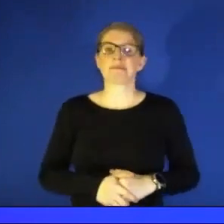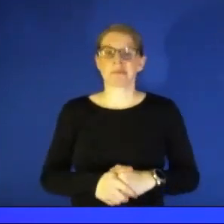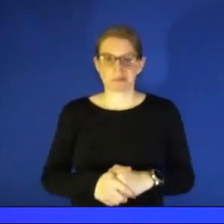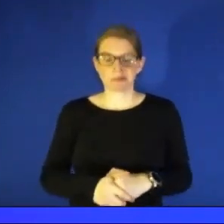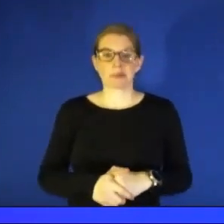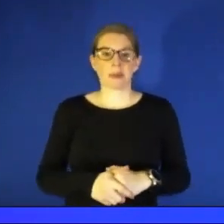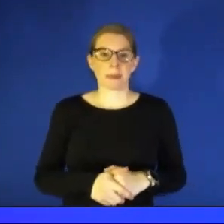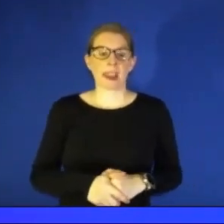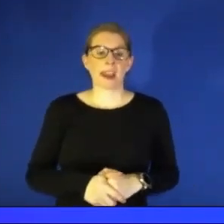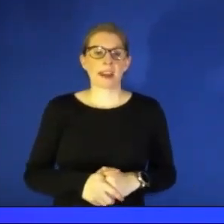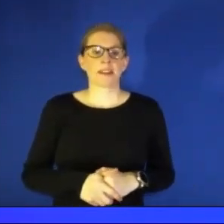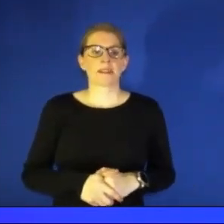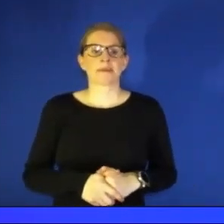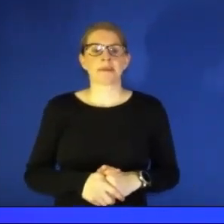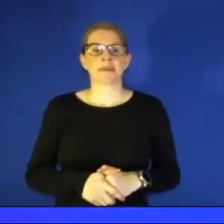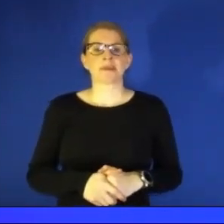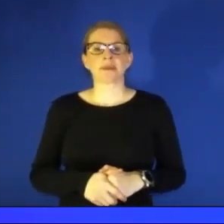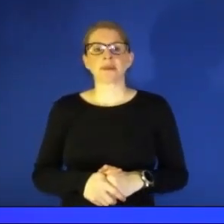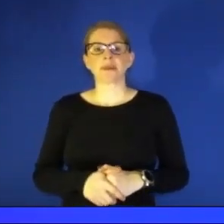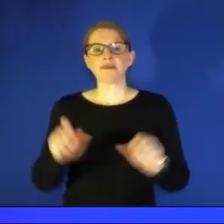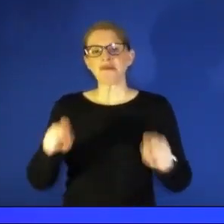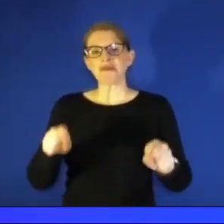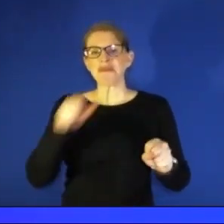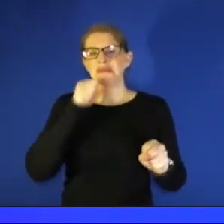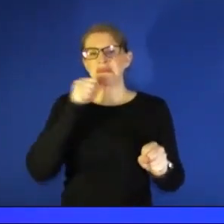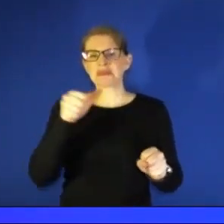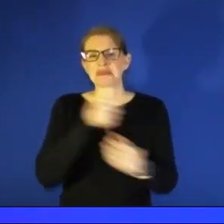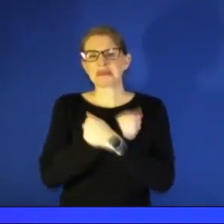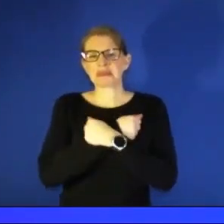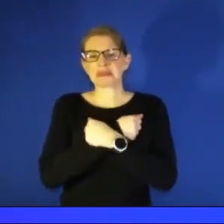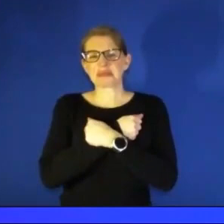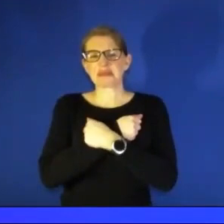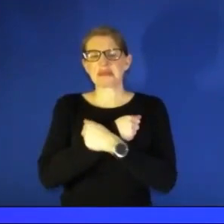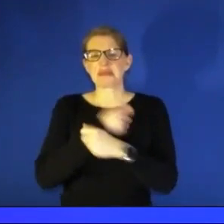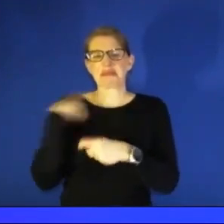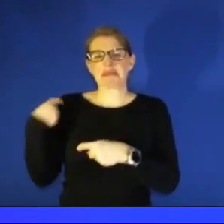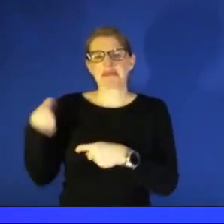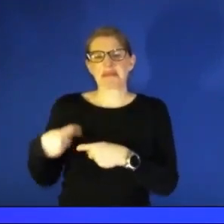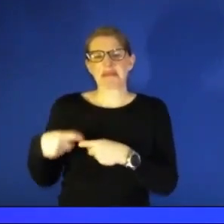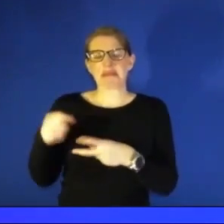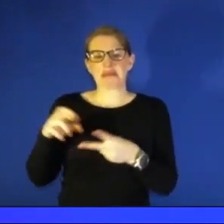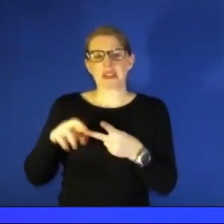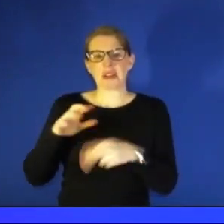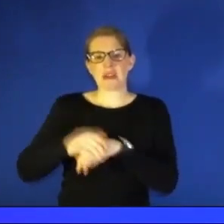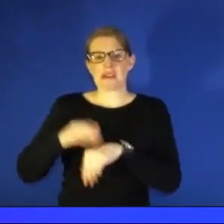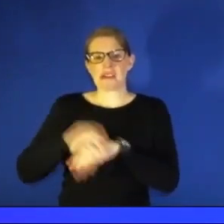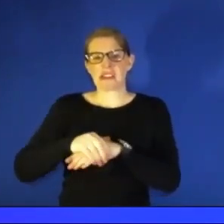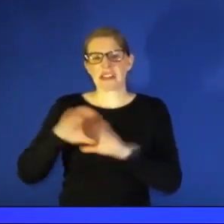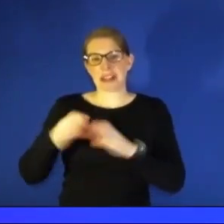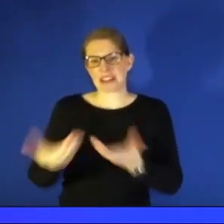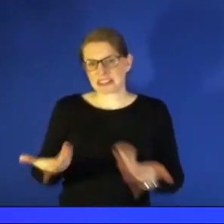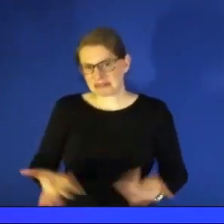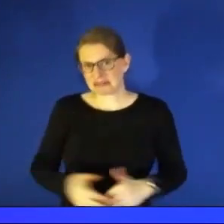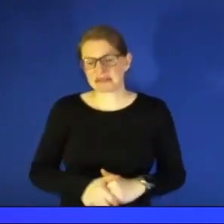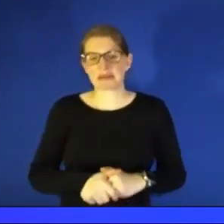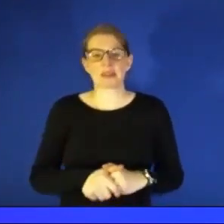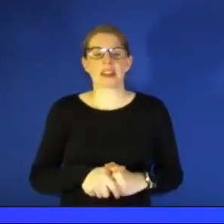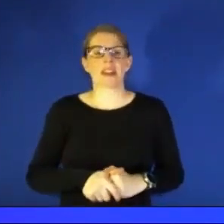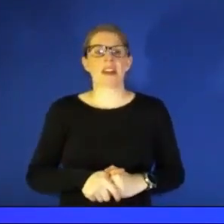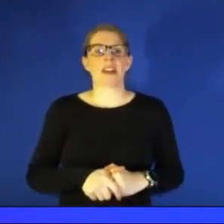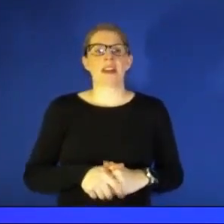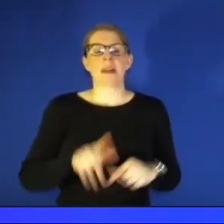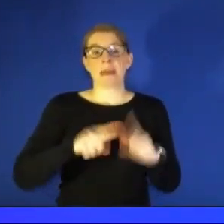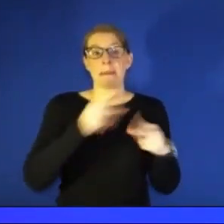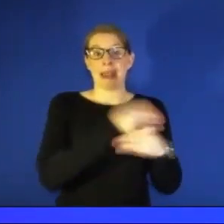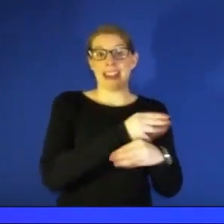sense. Probably didn't love like Spanish or the English classes as much. But math and